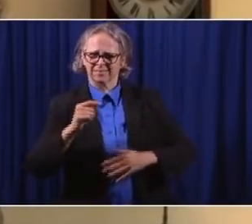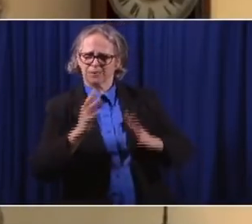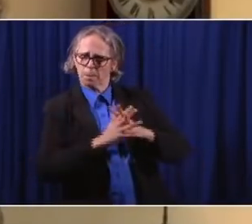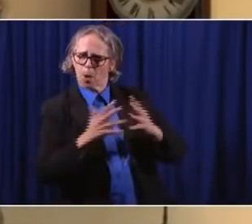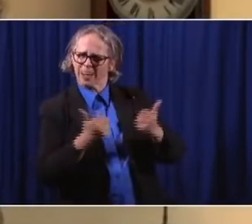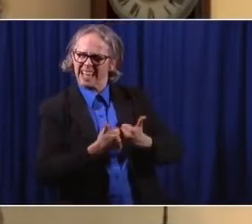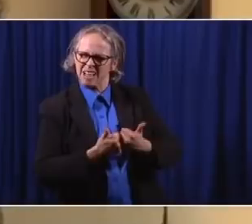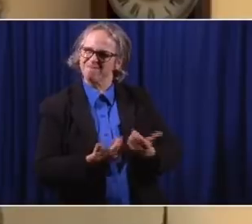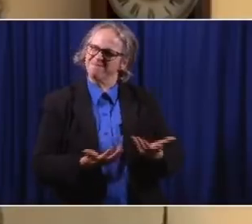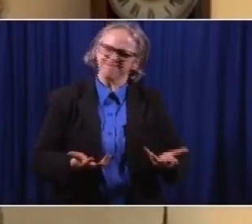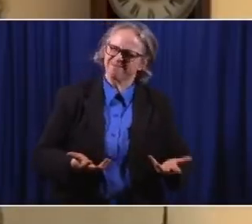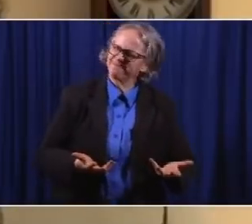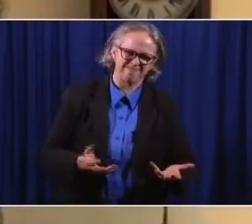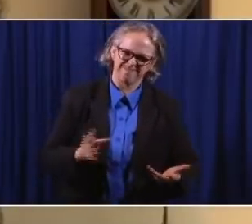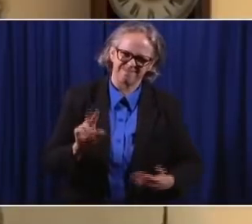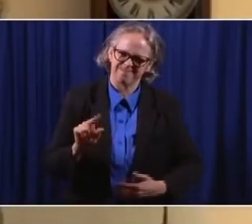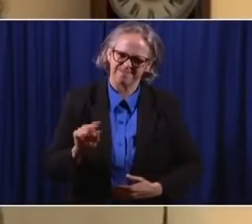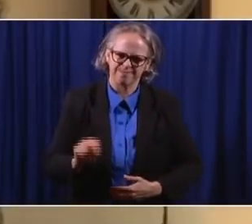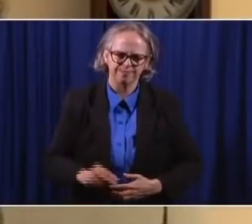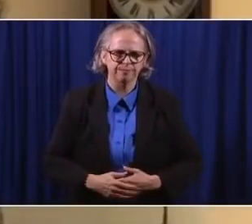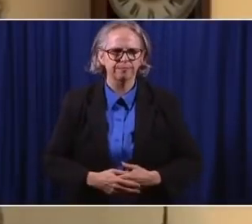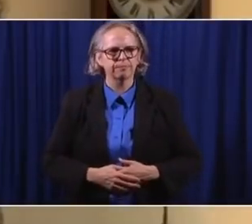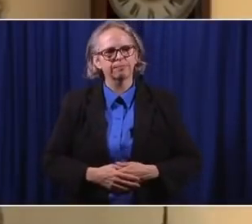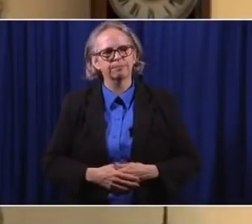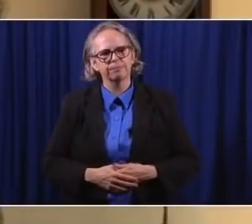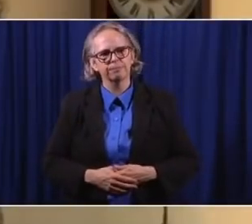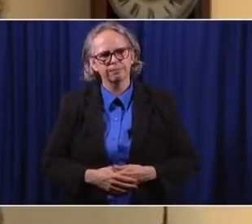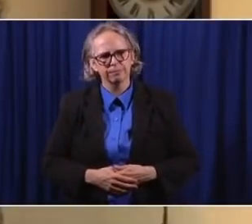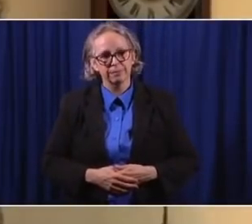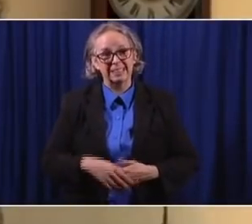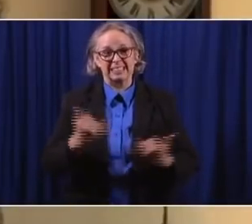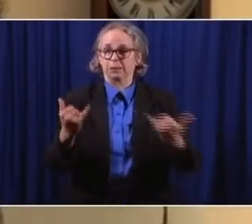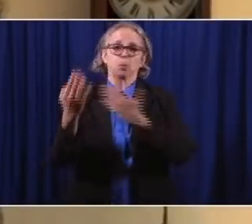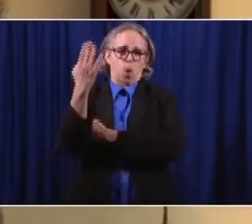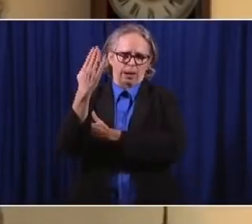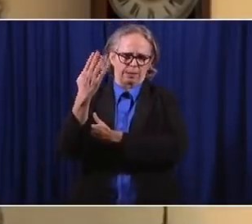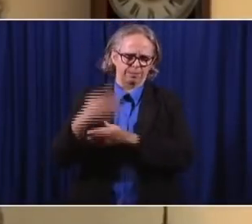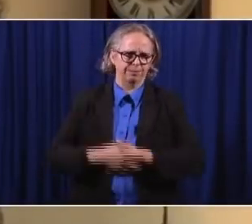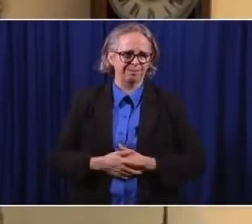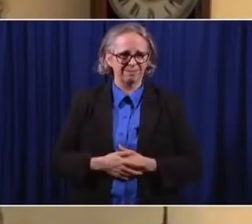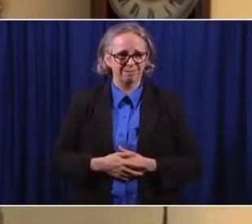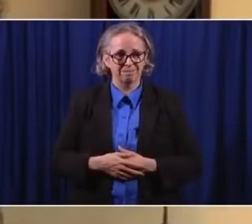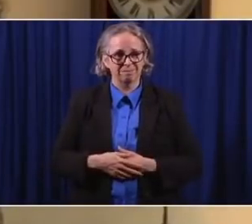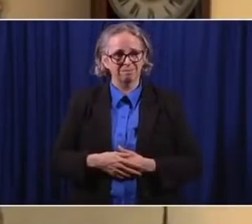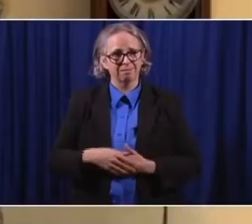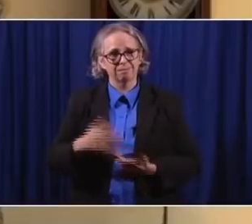be. I had the opportunity this morning. I picked up the phone. I called